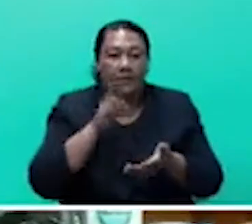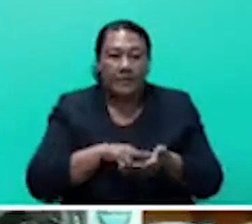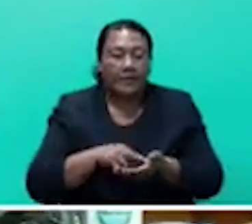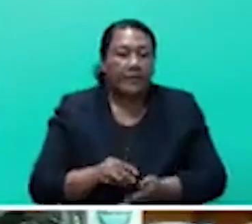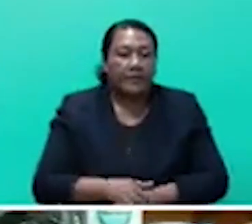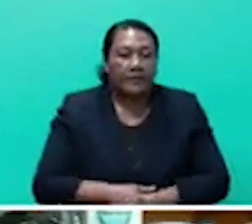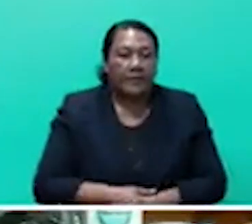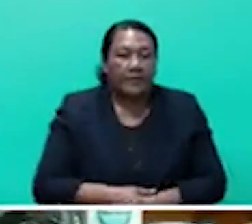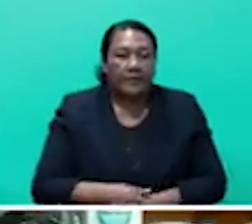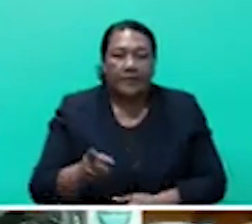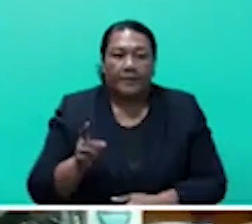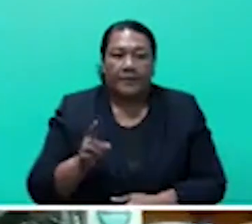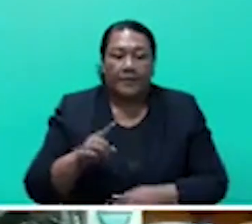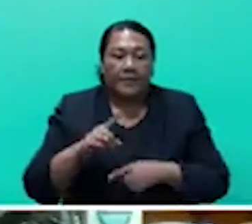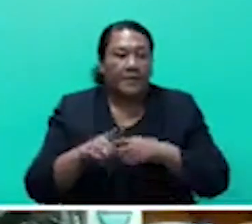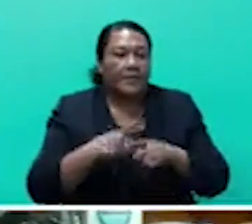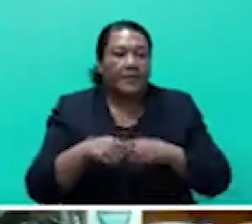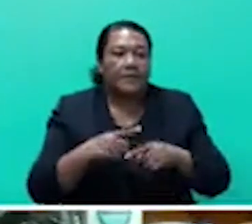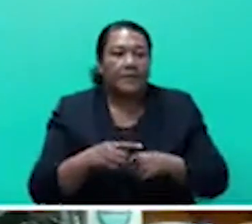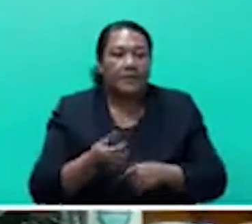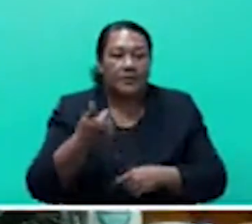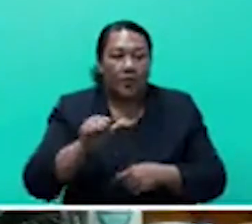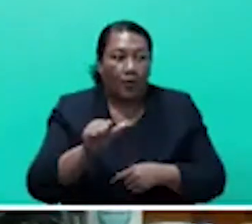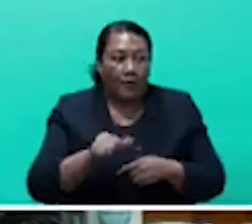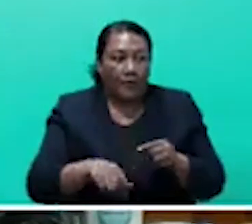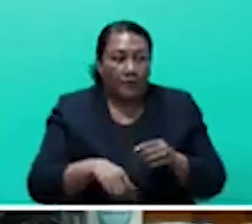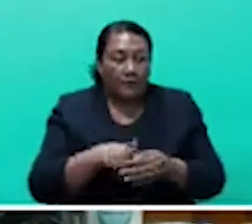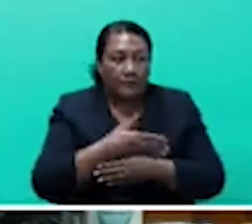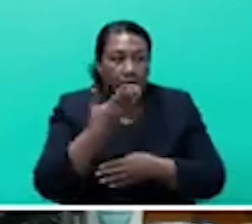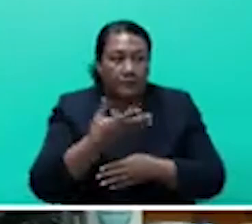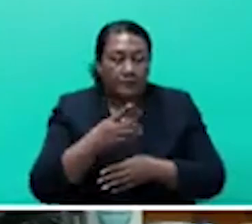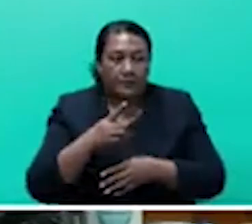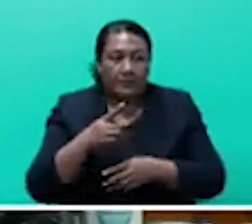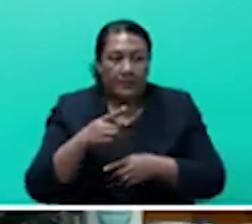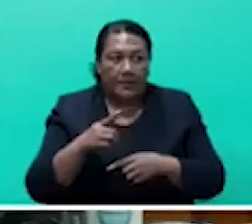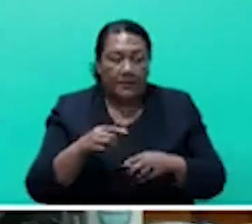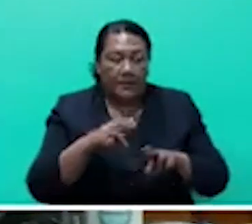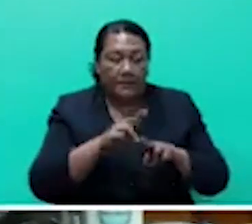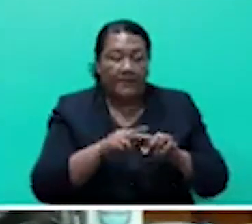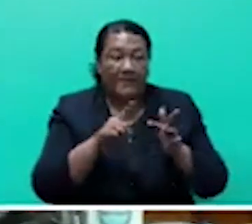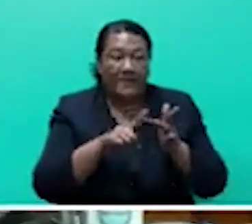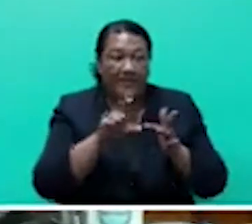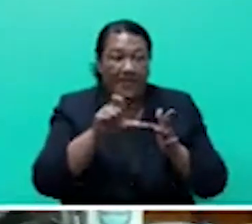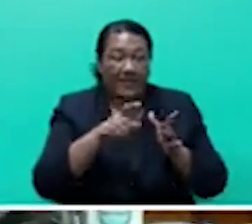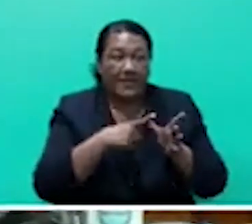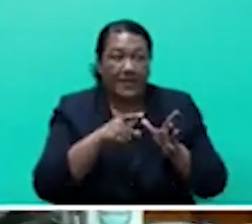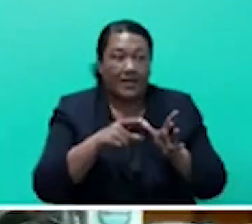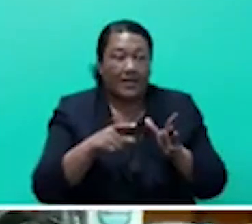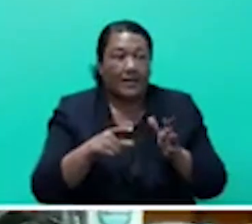gauge for the onward operation of the Fiji Independent Commission Against Corruption. This morning, Mr. Speaker, I've been given